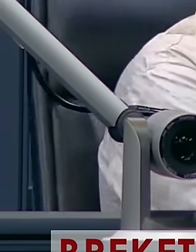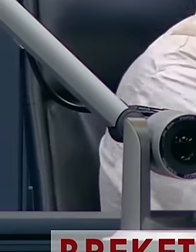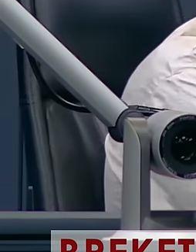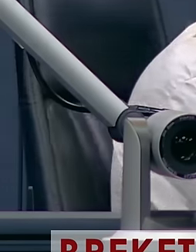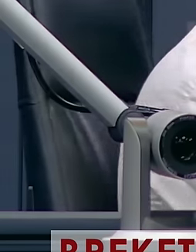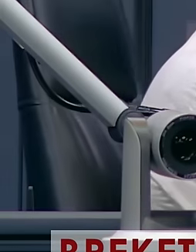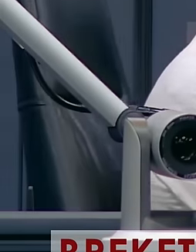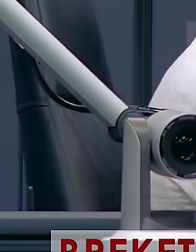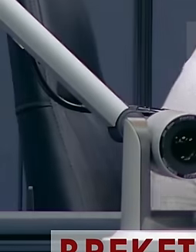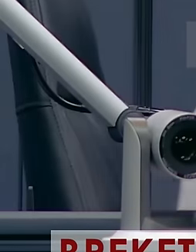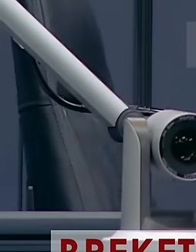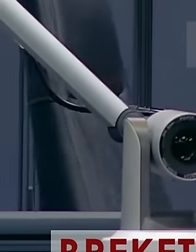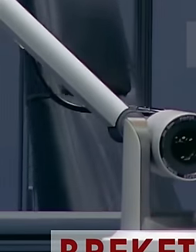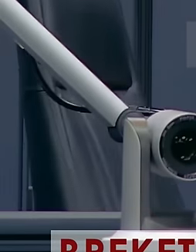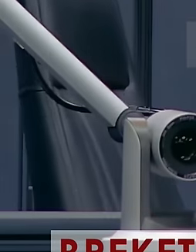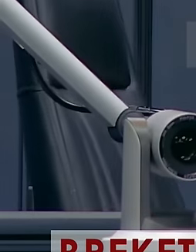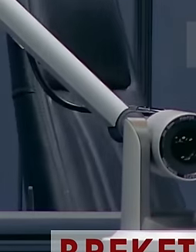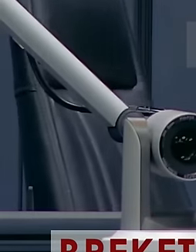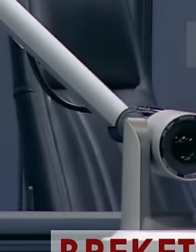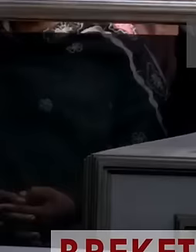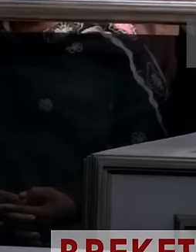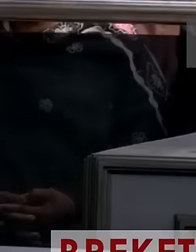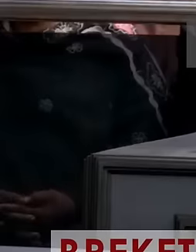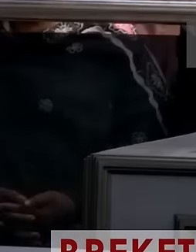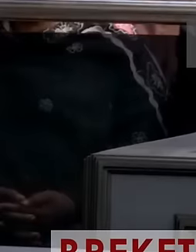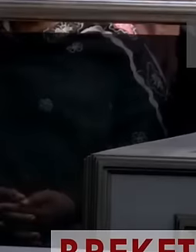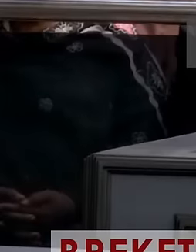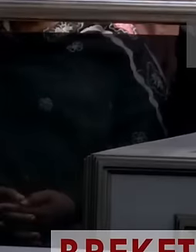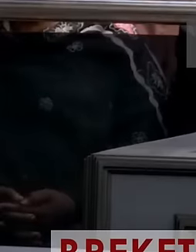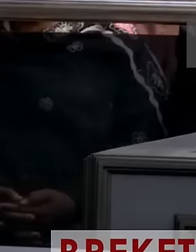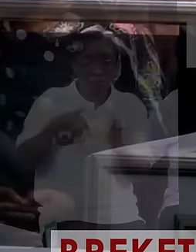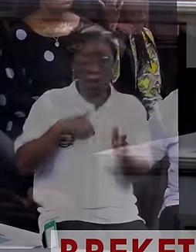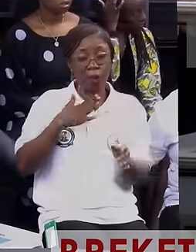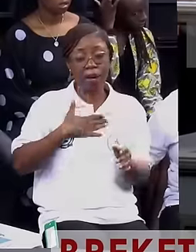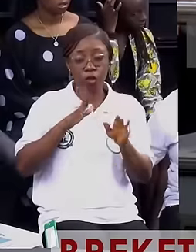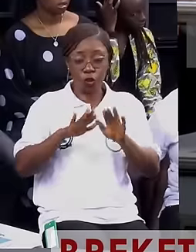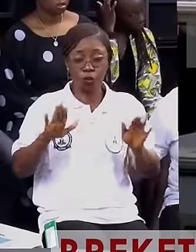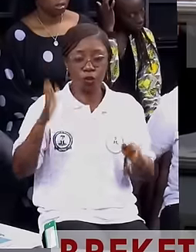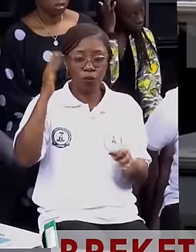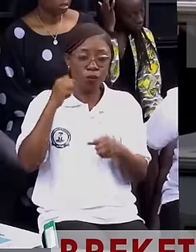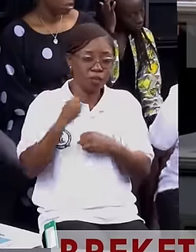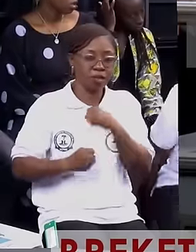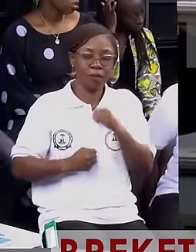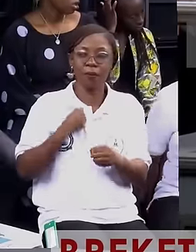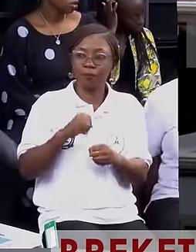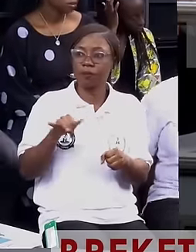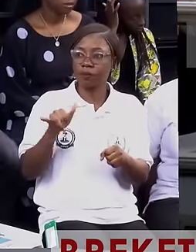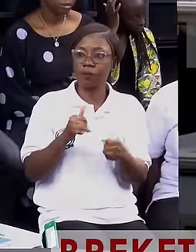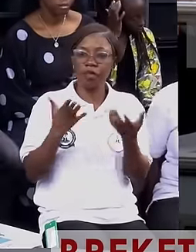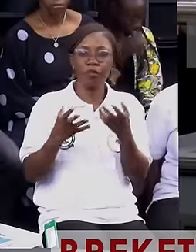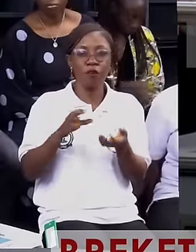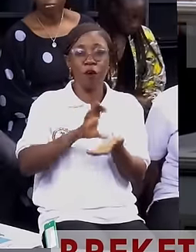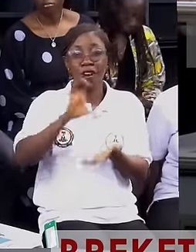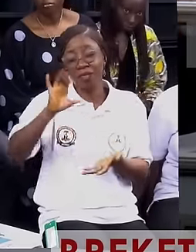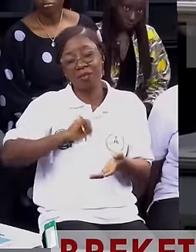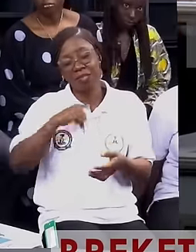me. My kids will only suffer if they kill me. Please. I was begging. They said they are demanding for ransom. I said I don't have